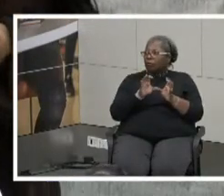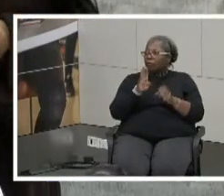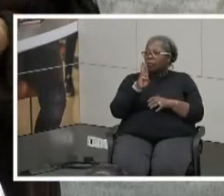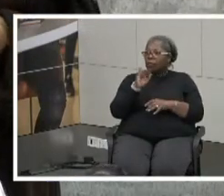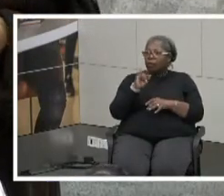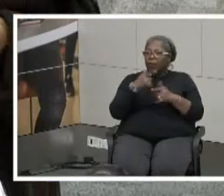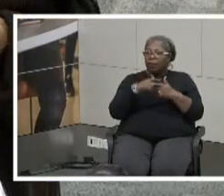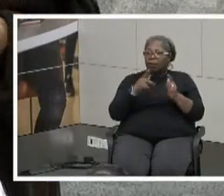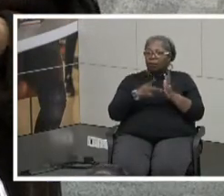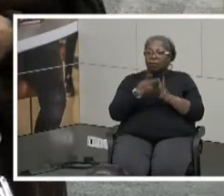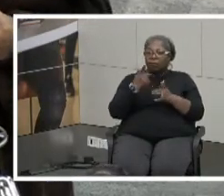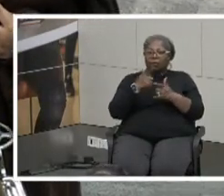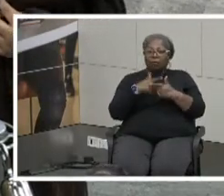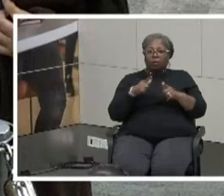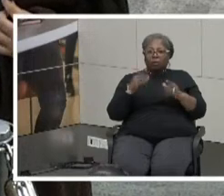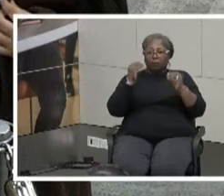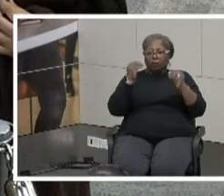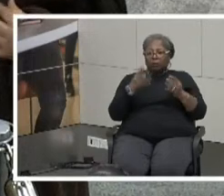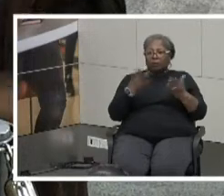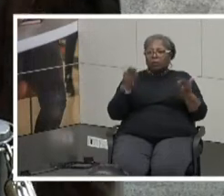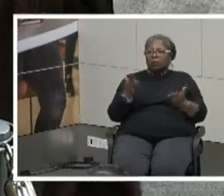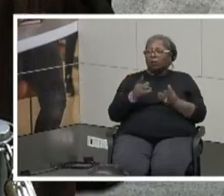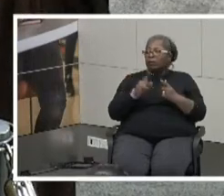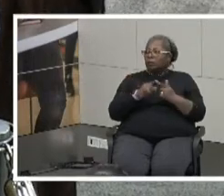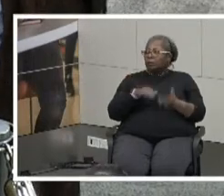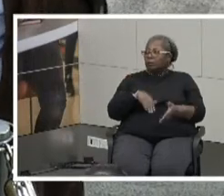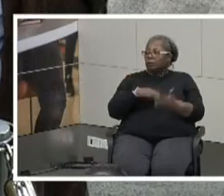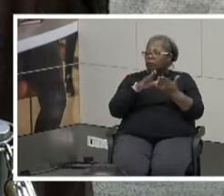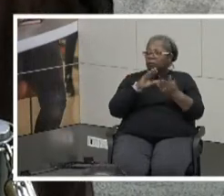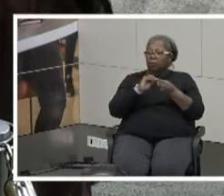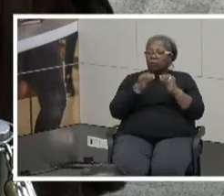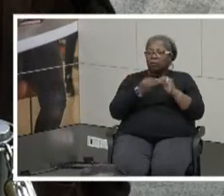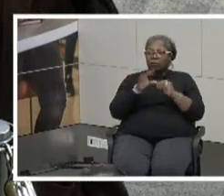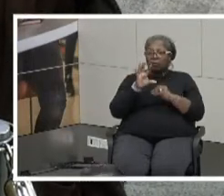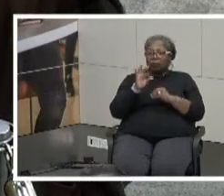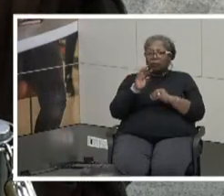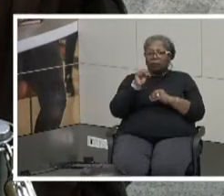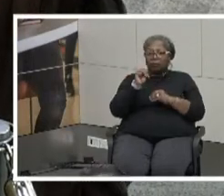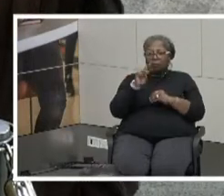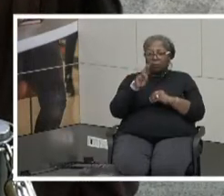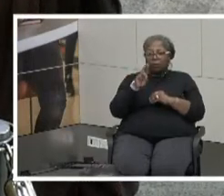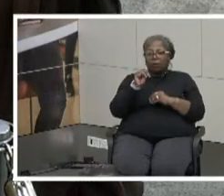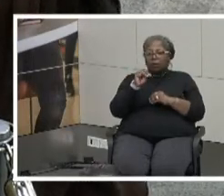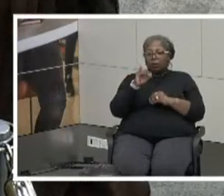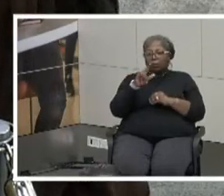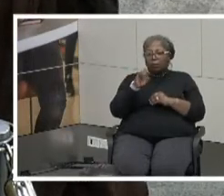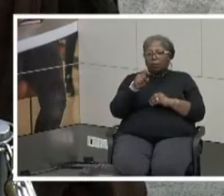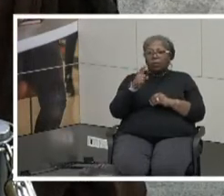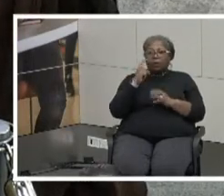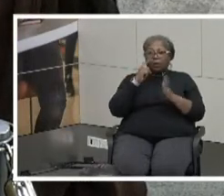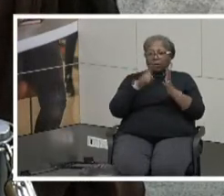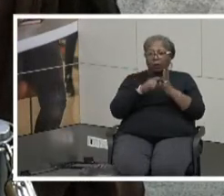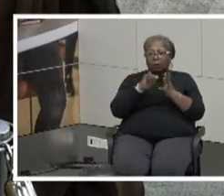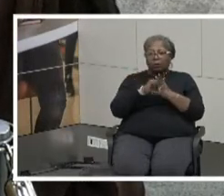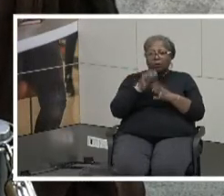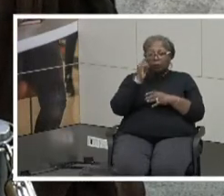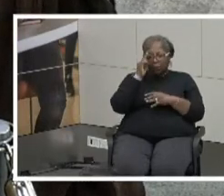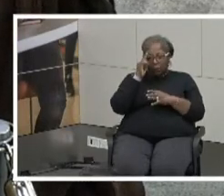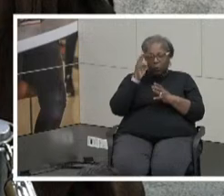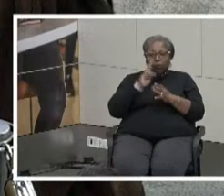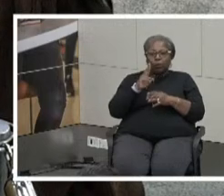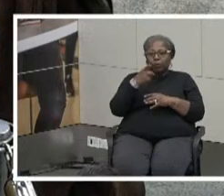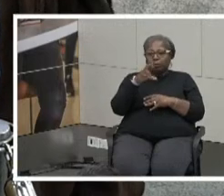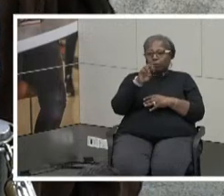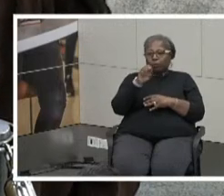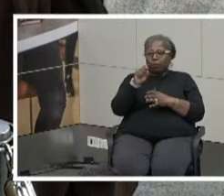bilingual dual language teacher here to address item nine Mr miles you acknowledge to the Houston Press that